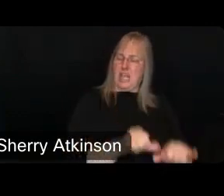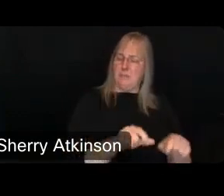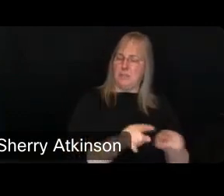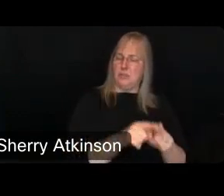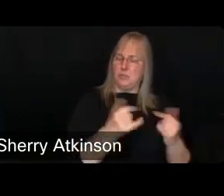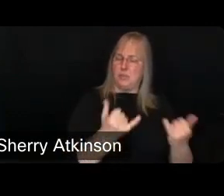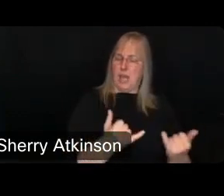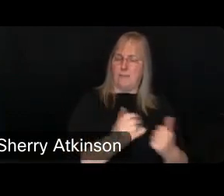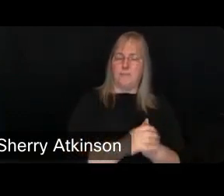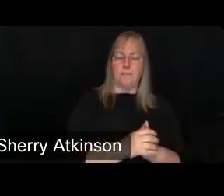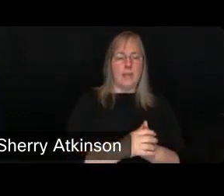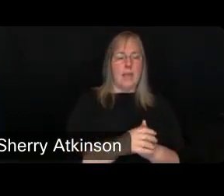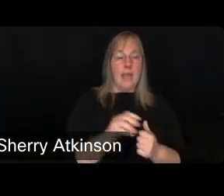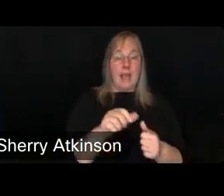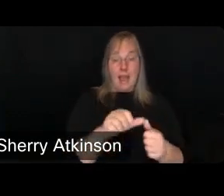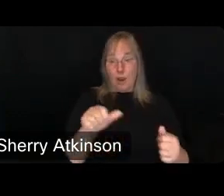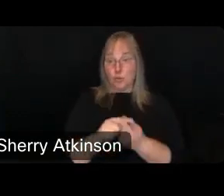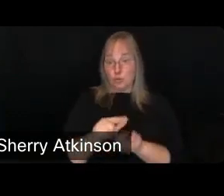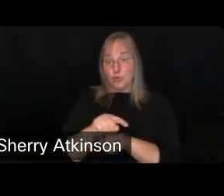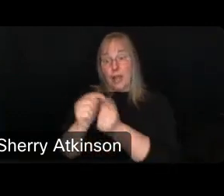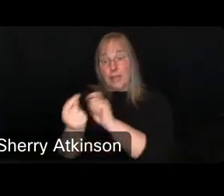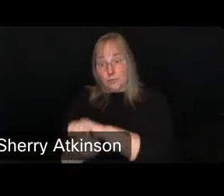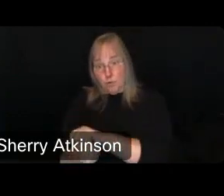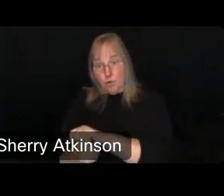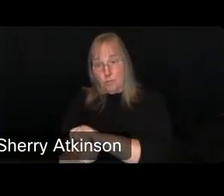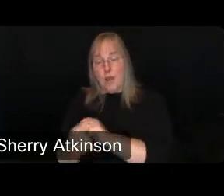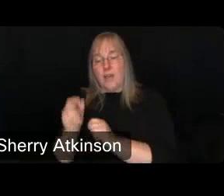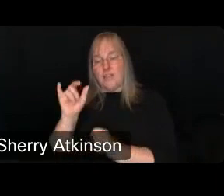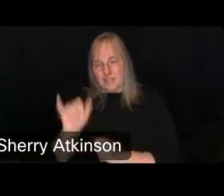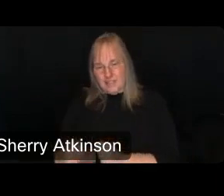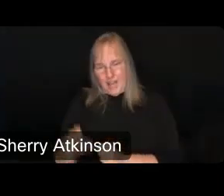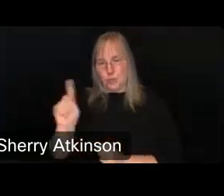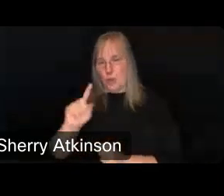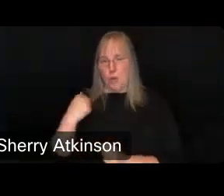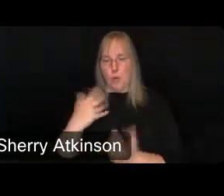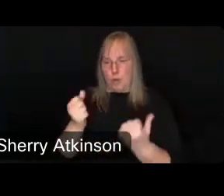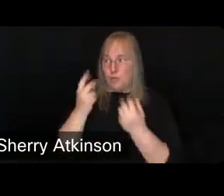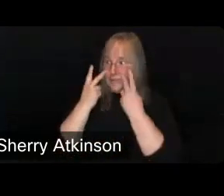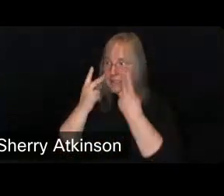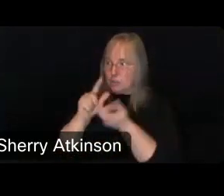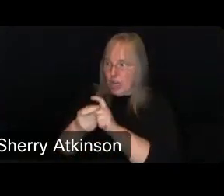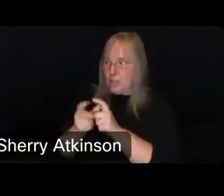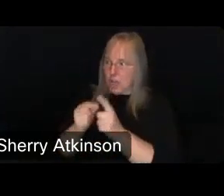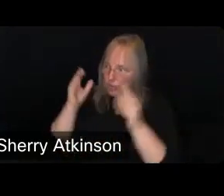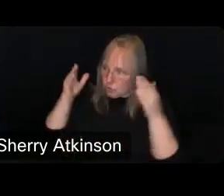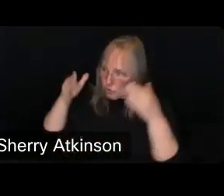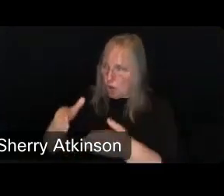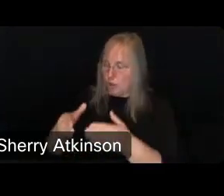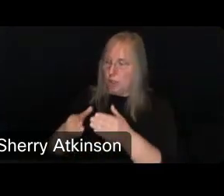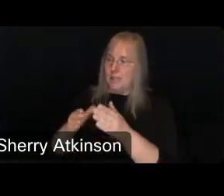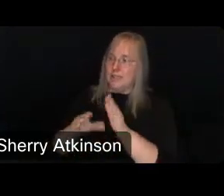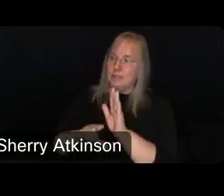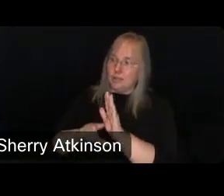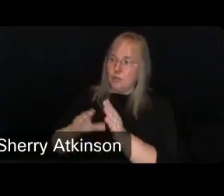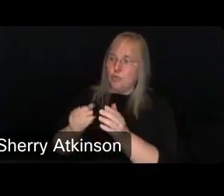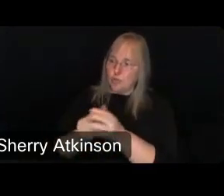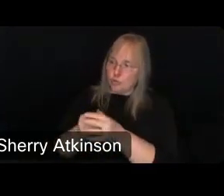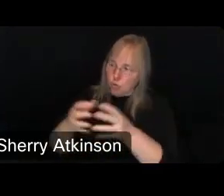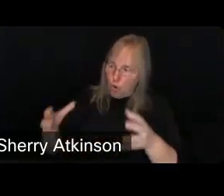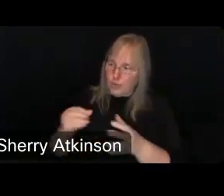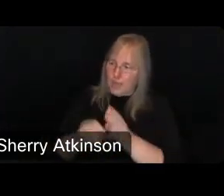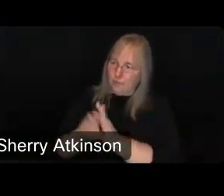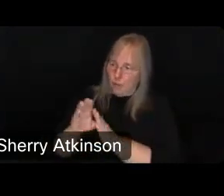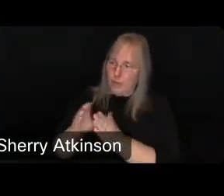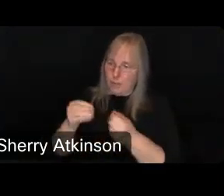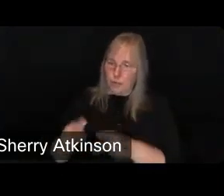to transform, that's where we're really looking to see change and target our growth and development opportunities. So this